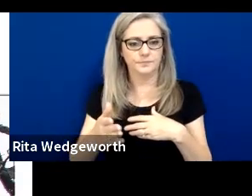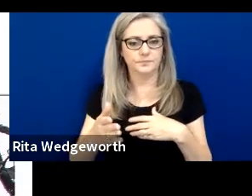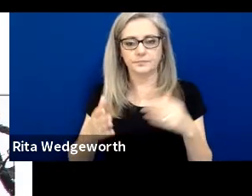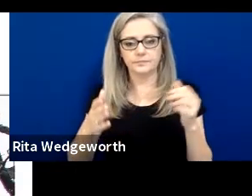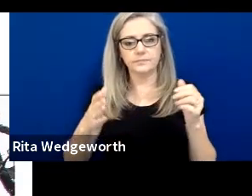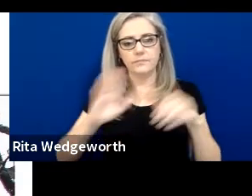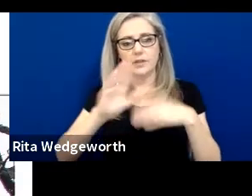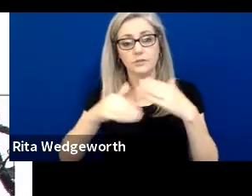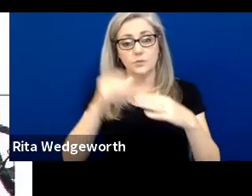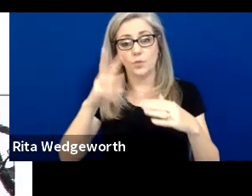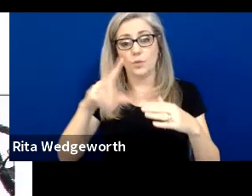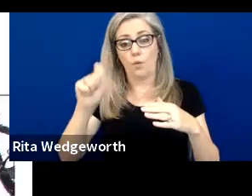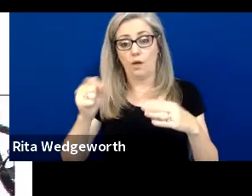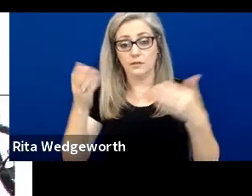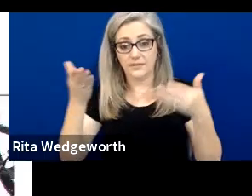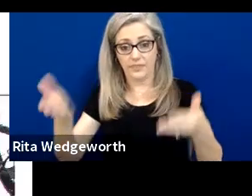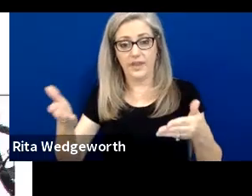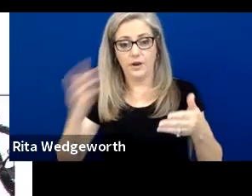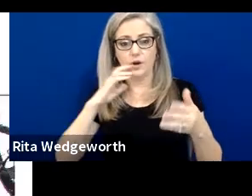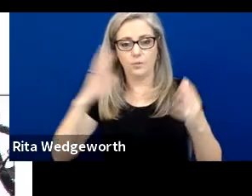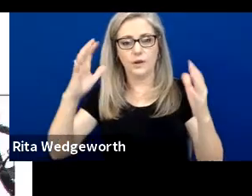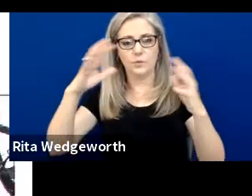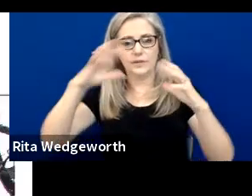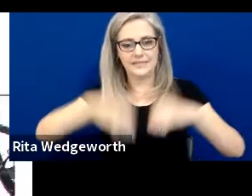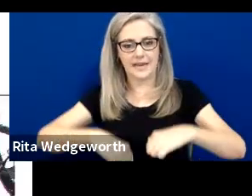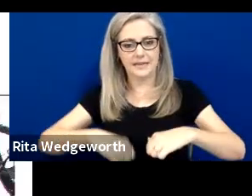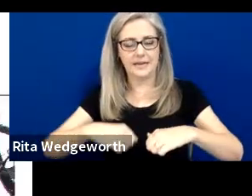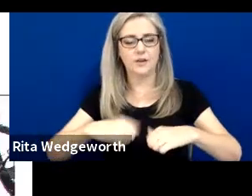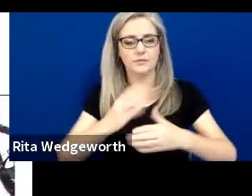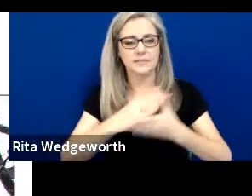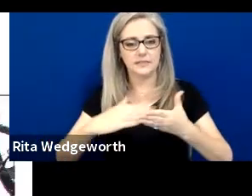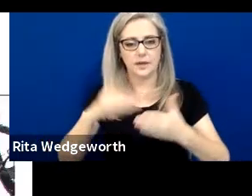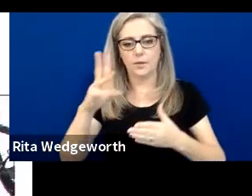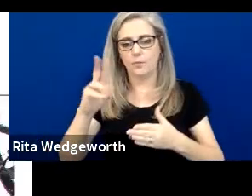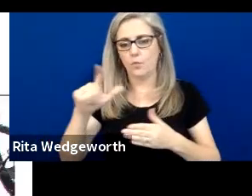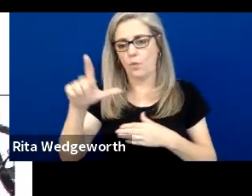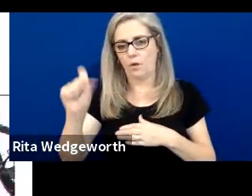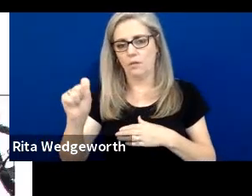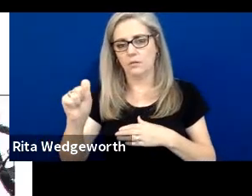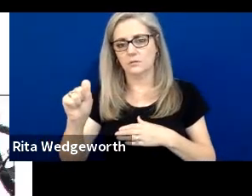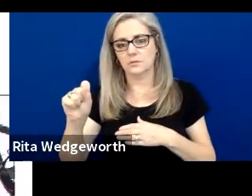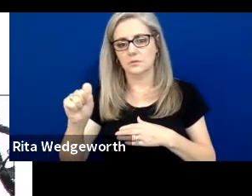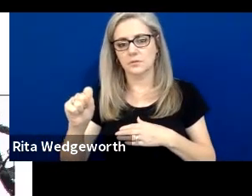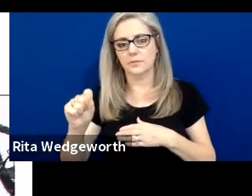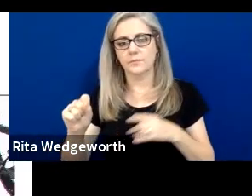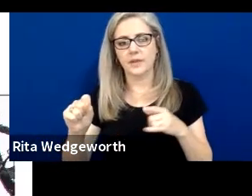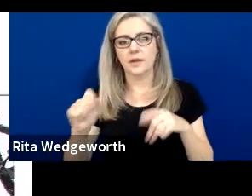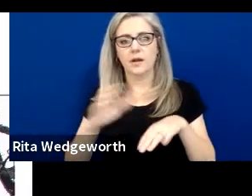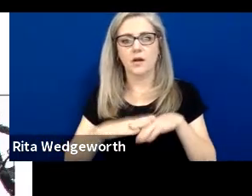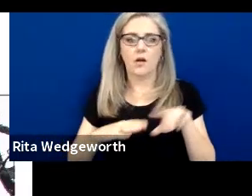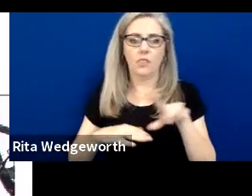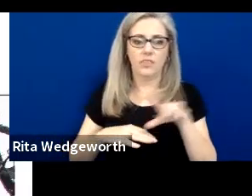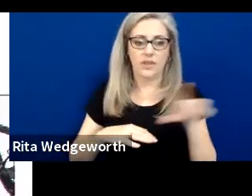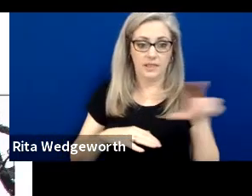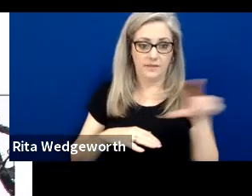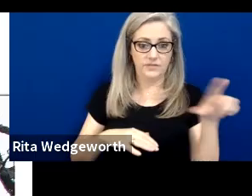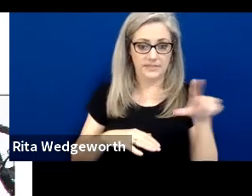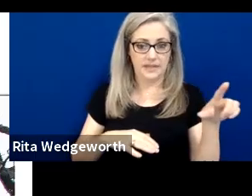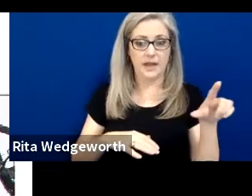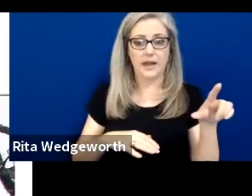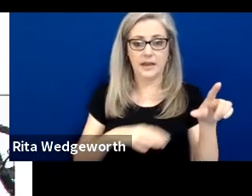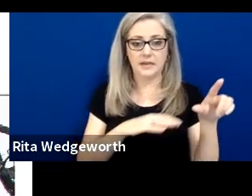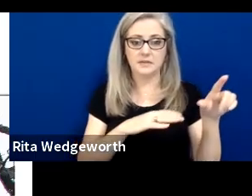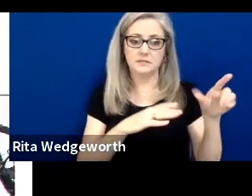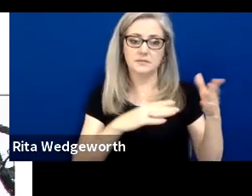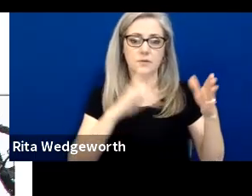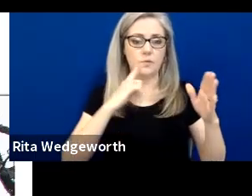that are existing and then raise up the sidewall on this left side, and then have that window cut out on